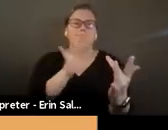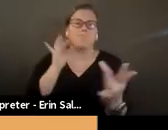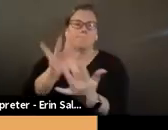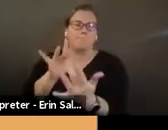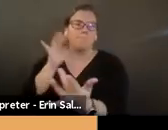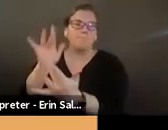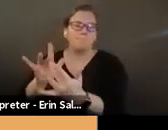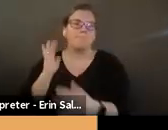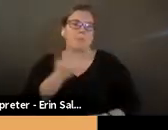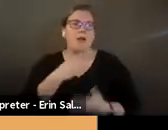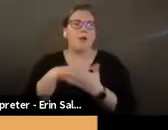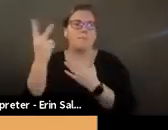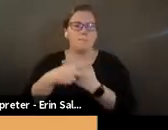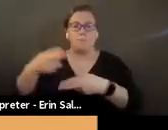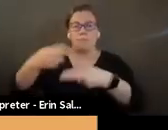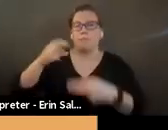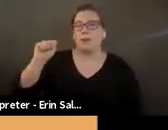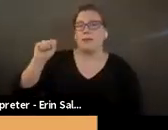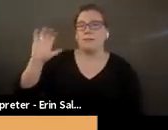called SCEDP.